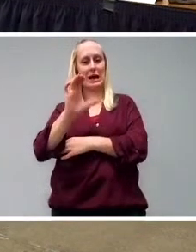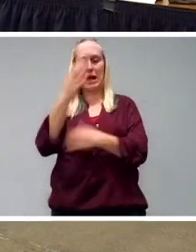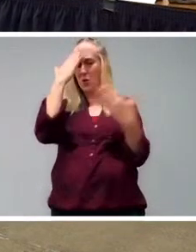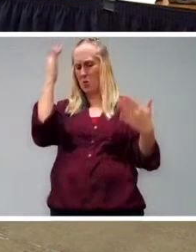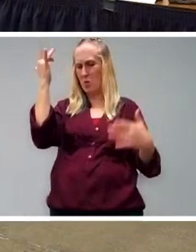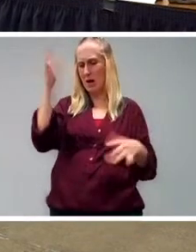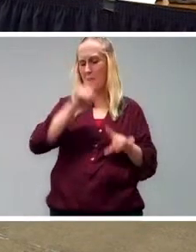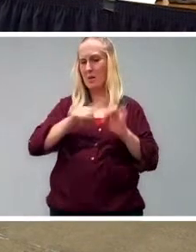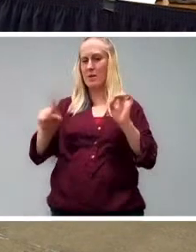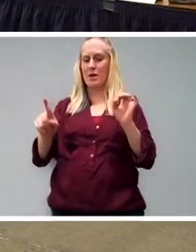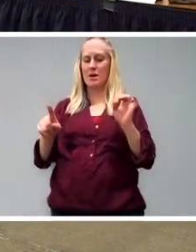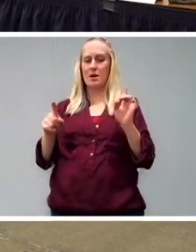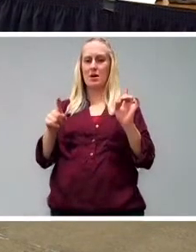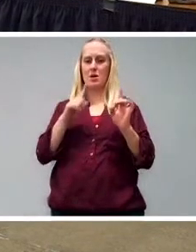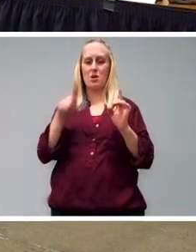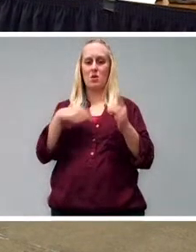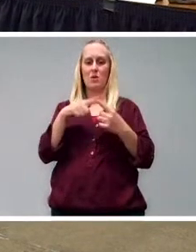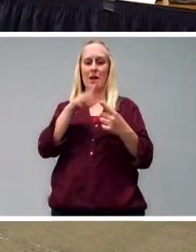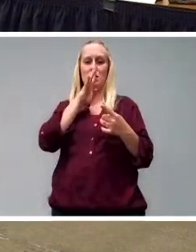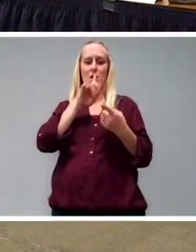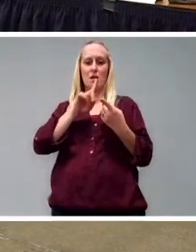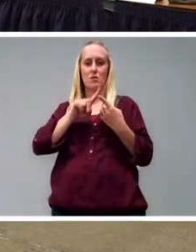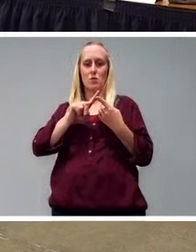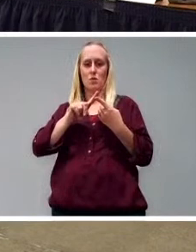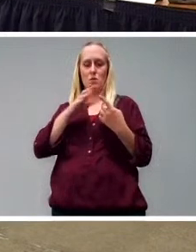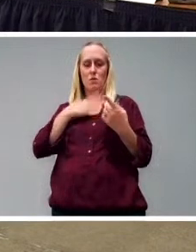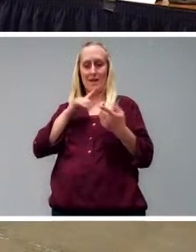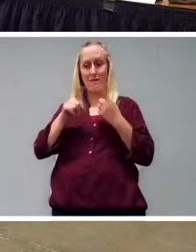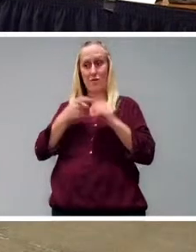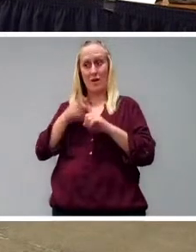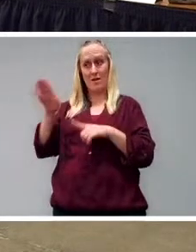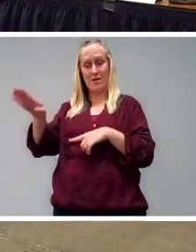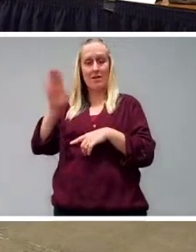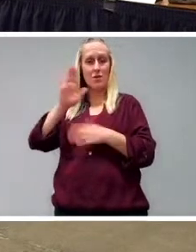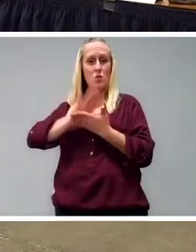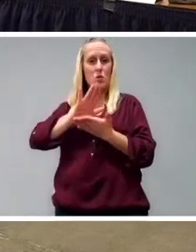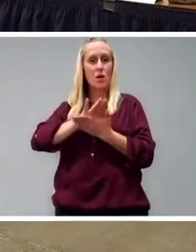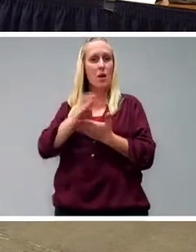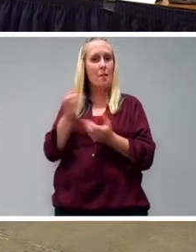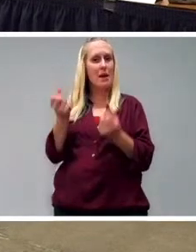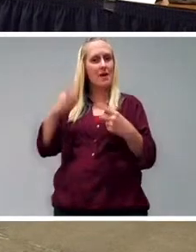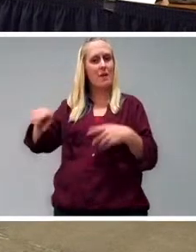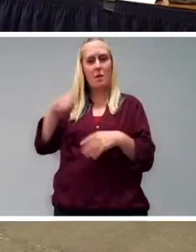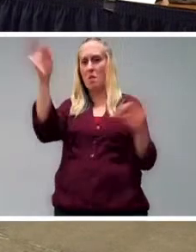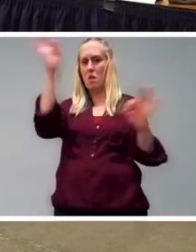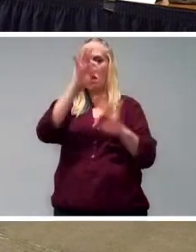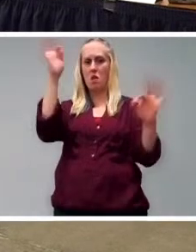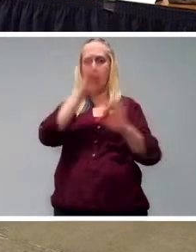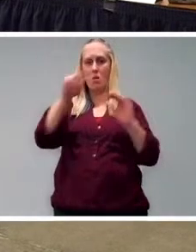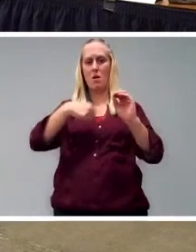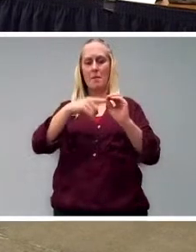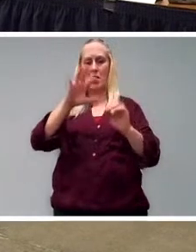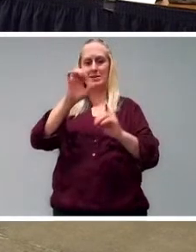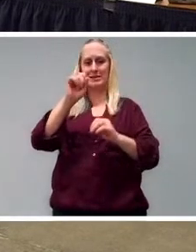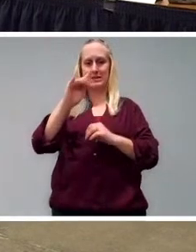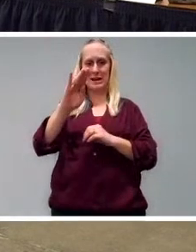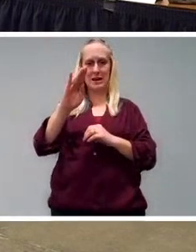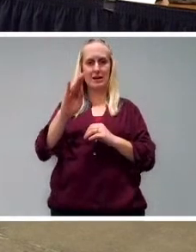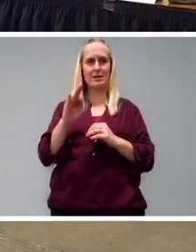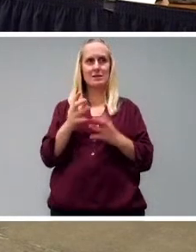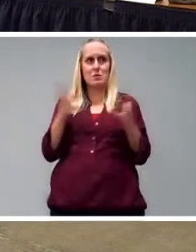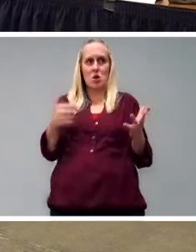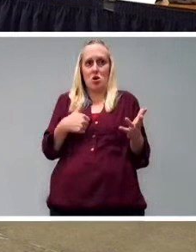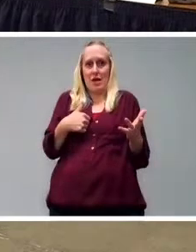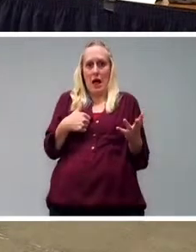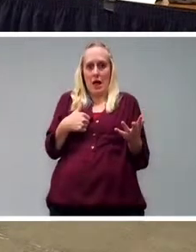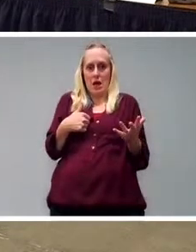but when I talk to my friends at my homeschool, a lot of them don't really know about CTEC as well as I thought they did. You